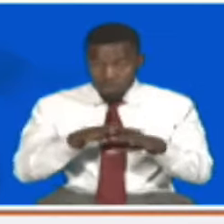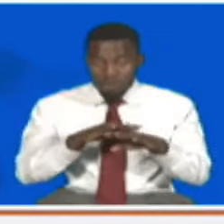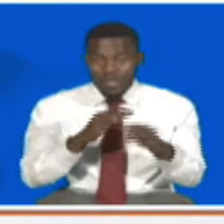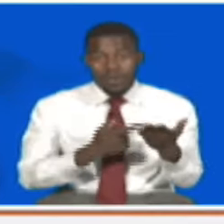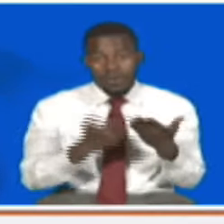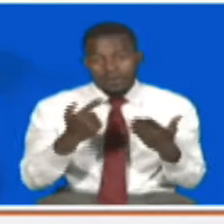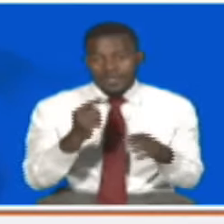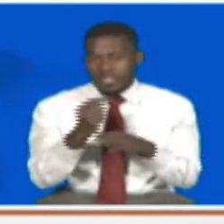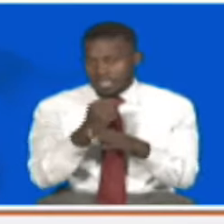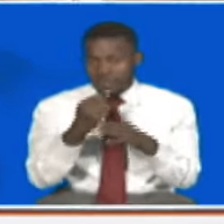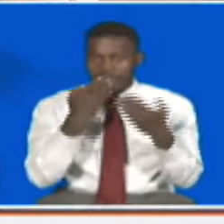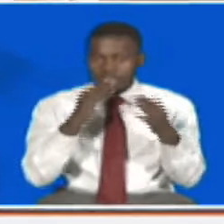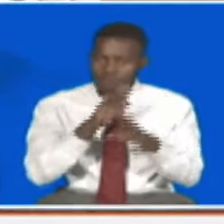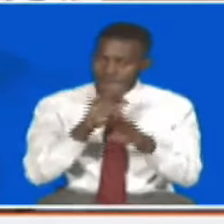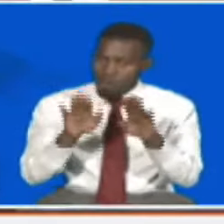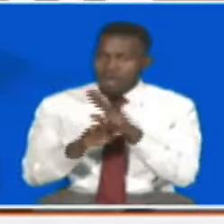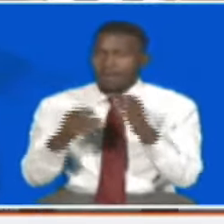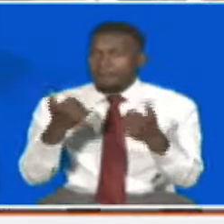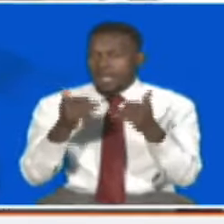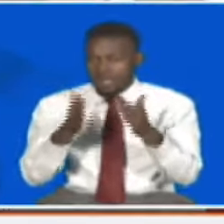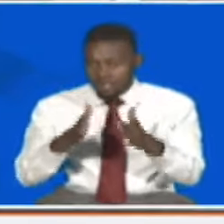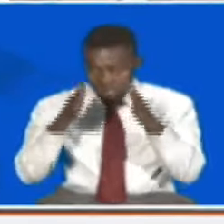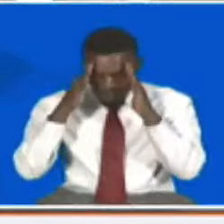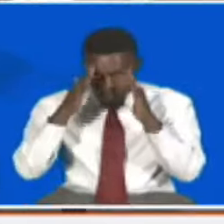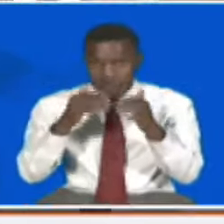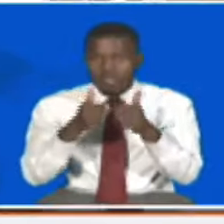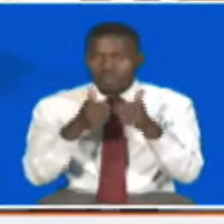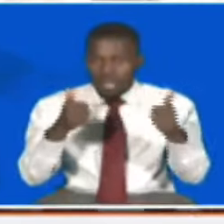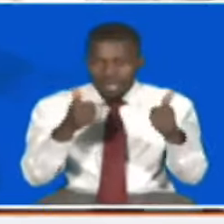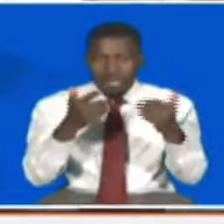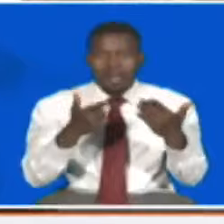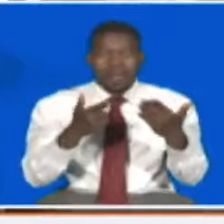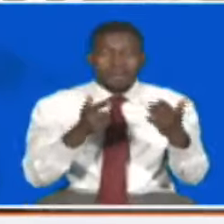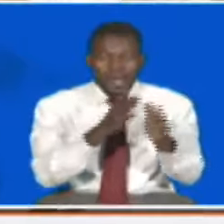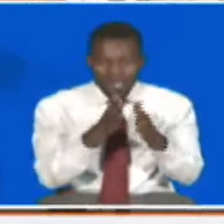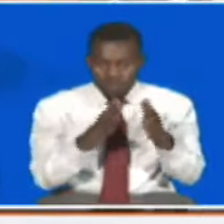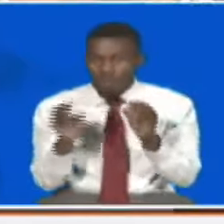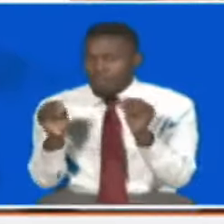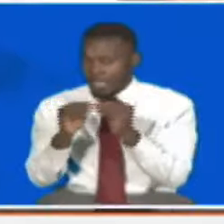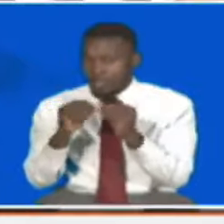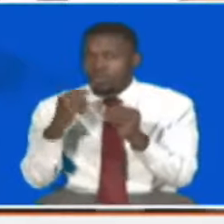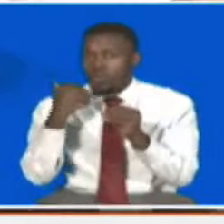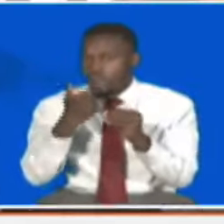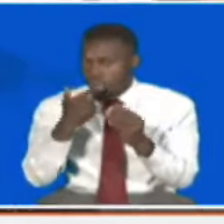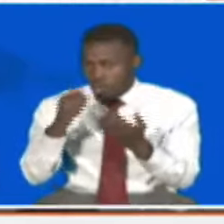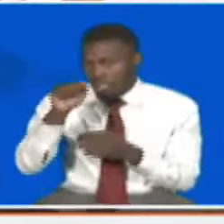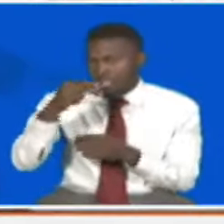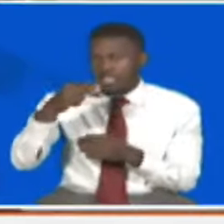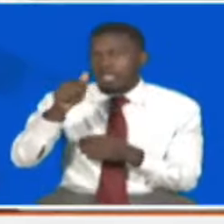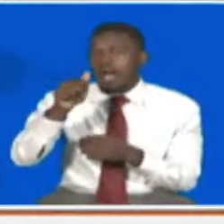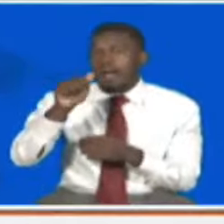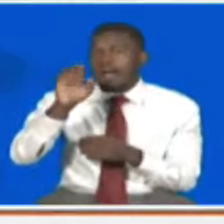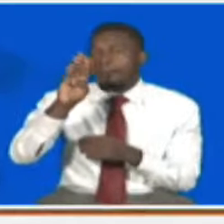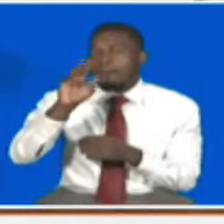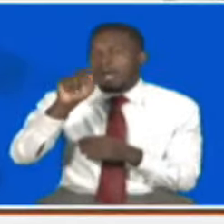really focused, apt for this game tomorrow against Shabana. It's a good side. It's a good side, definitely.